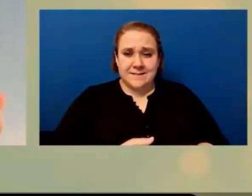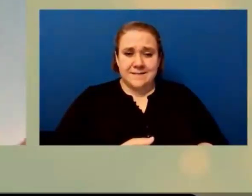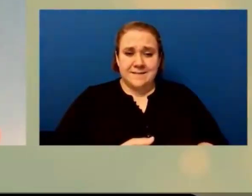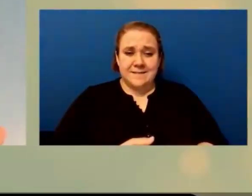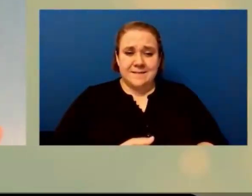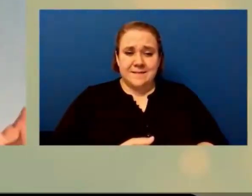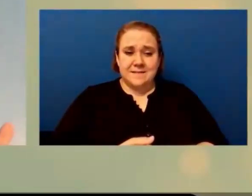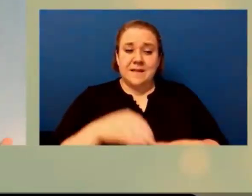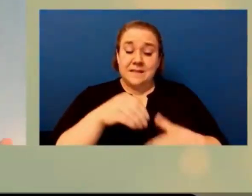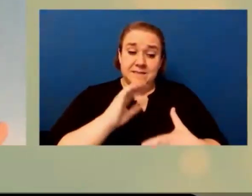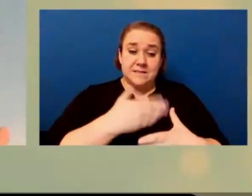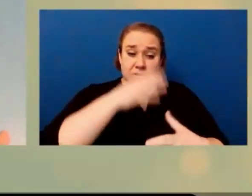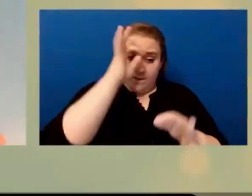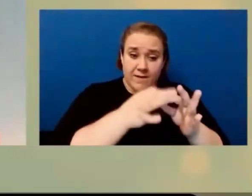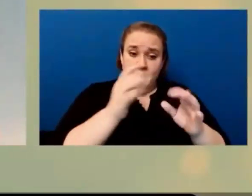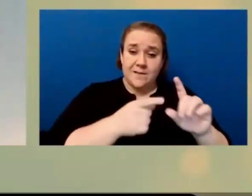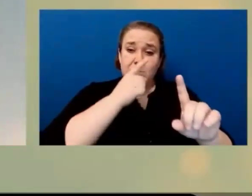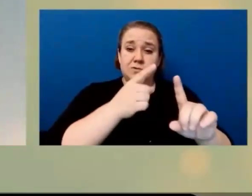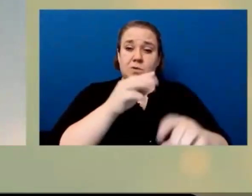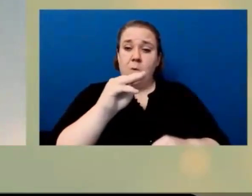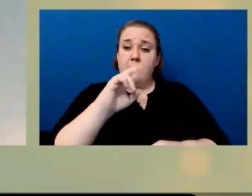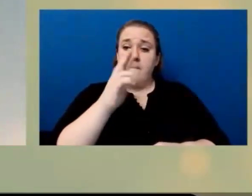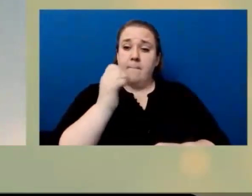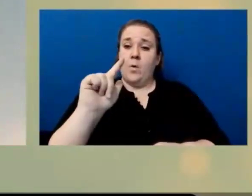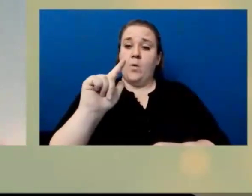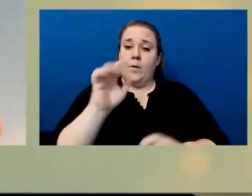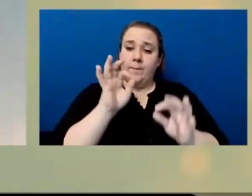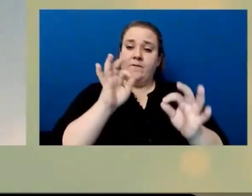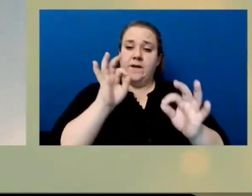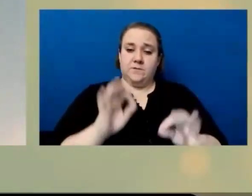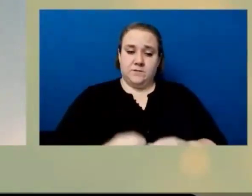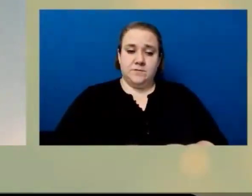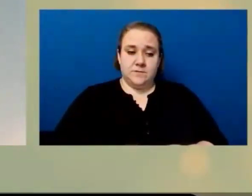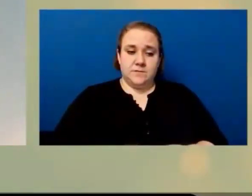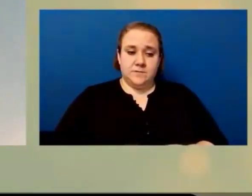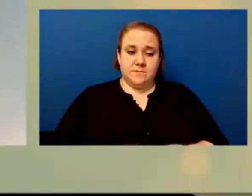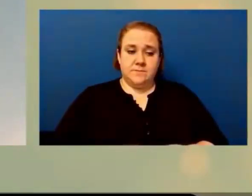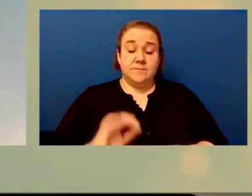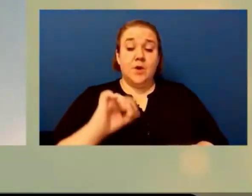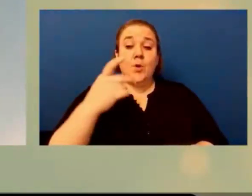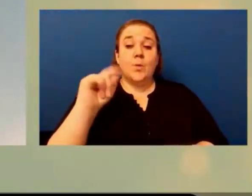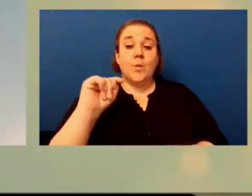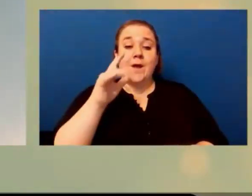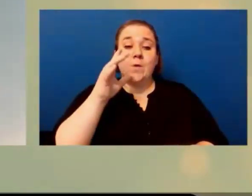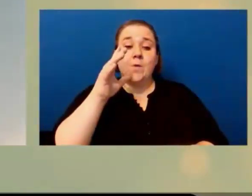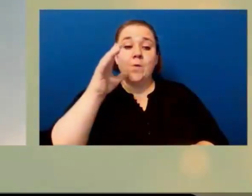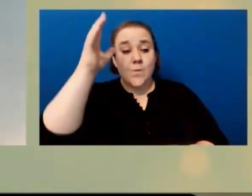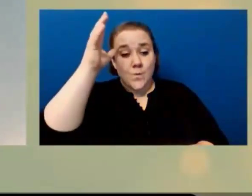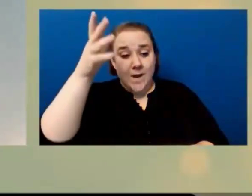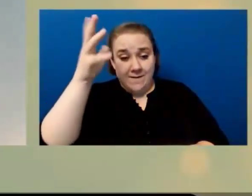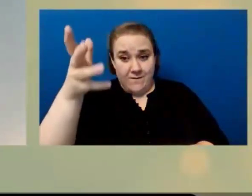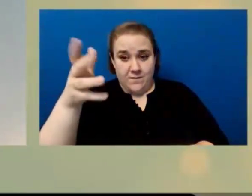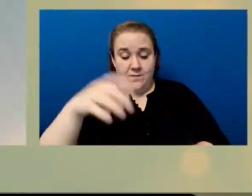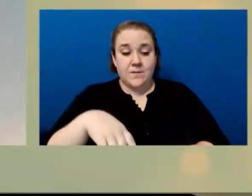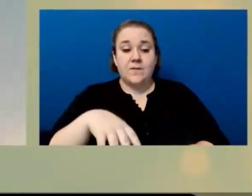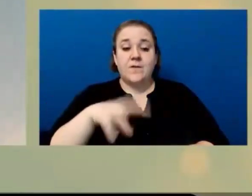should grow in likeness to God. Really, that was the Unitarian good news, that we could grow in